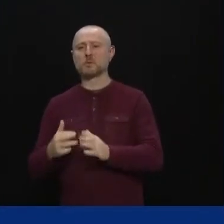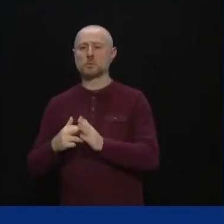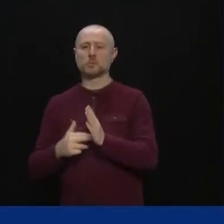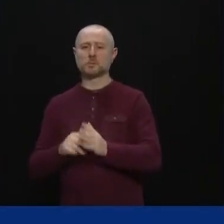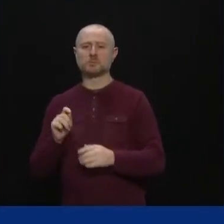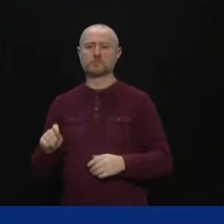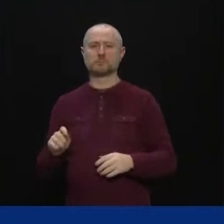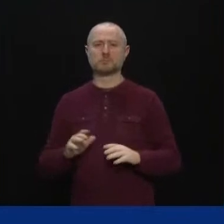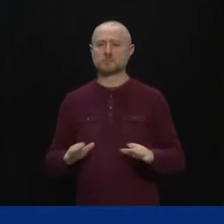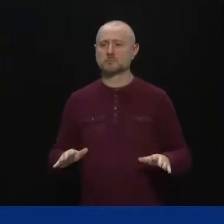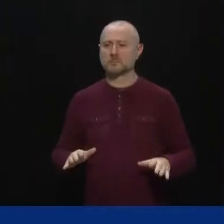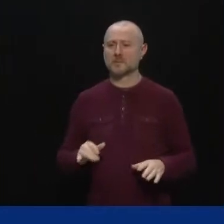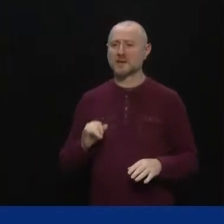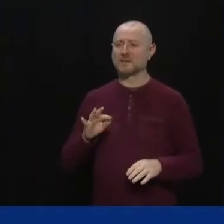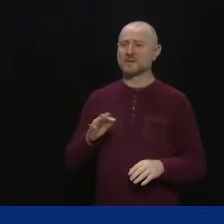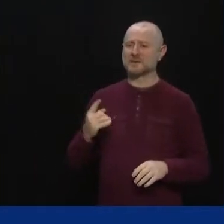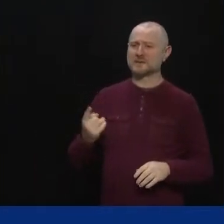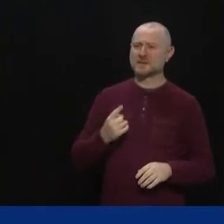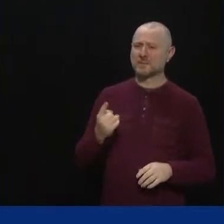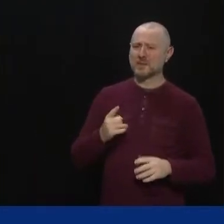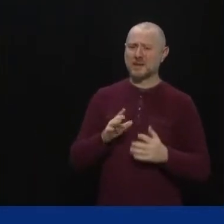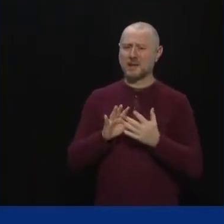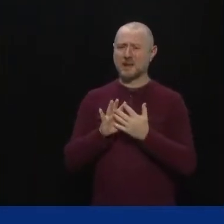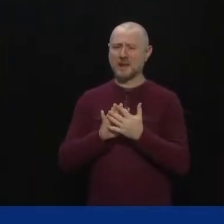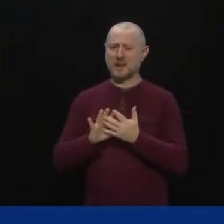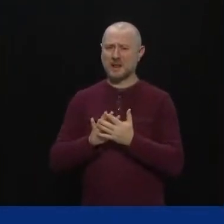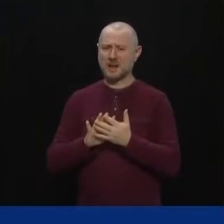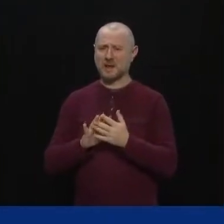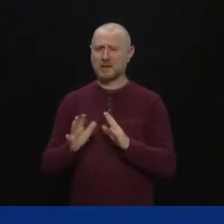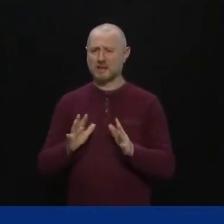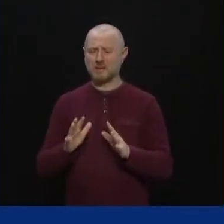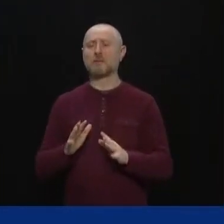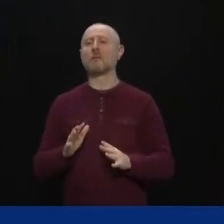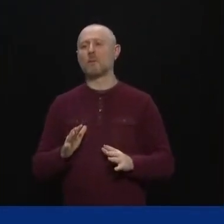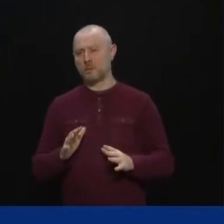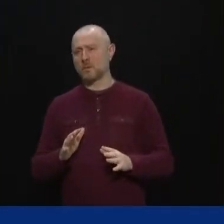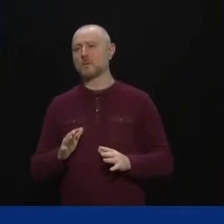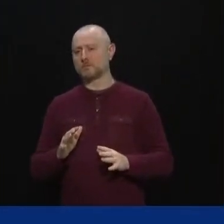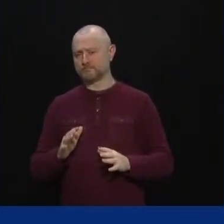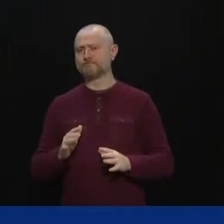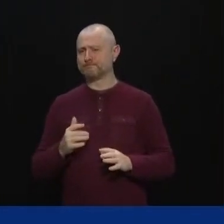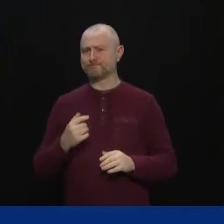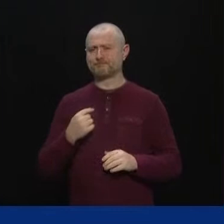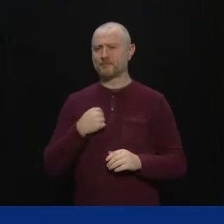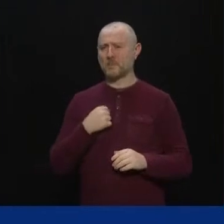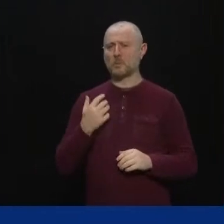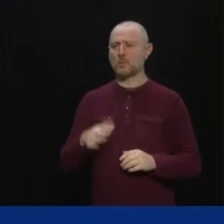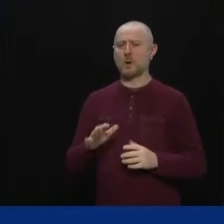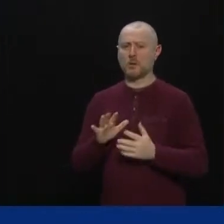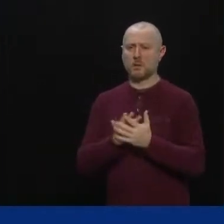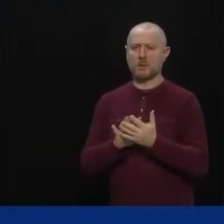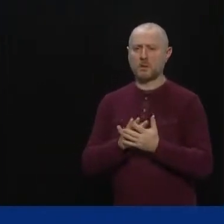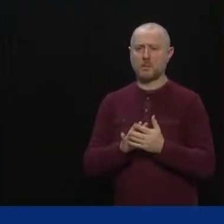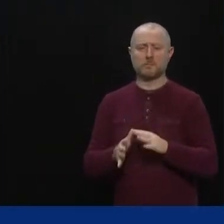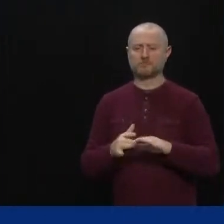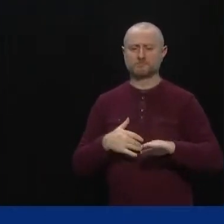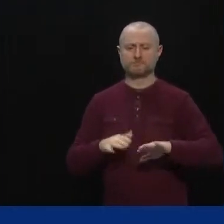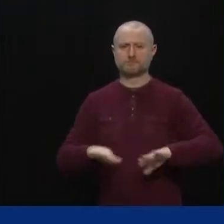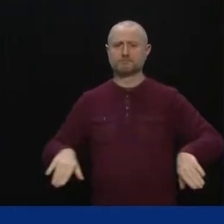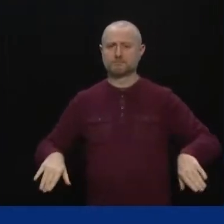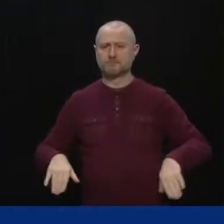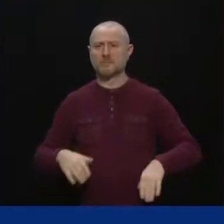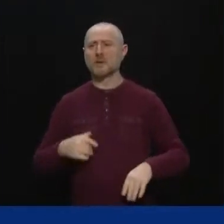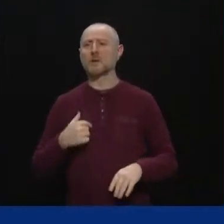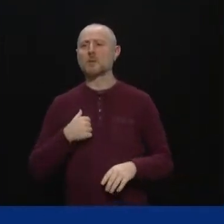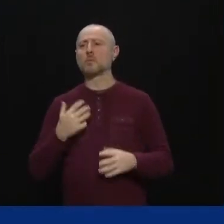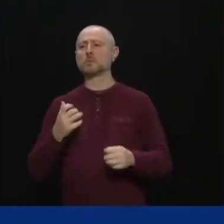area where it's gray, and there's a lot of gray area based on rulings that have come out, there's no gray in our lives. It's black and white. Err on the